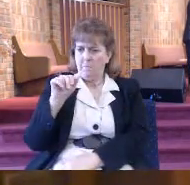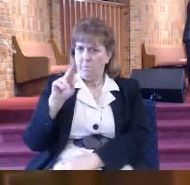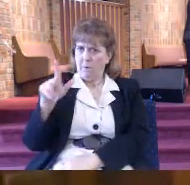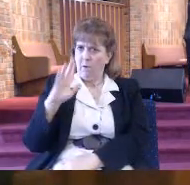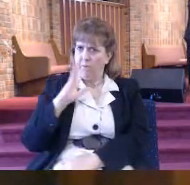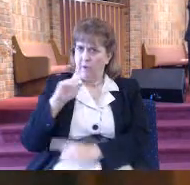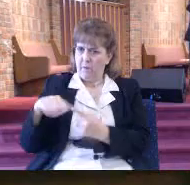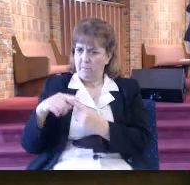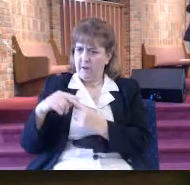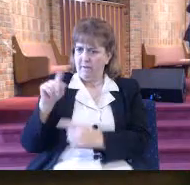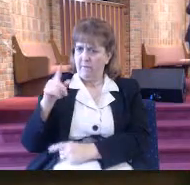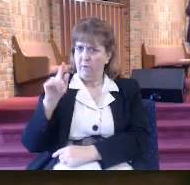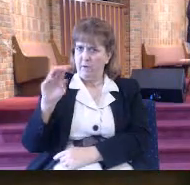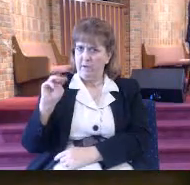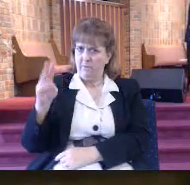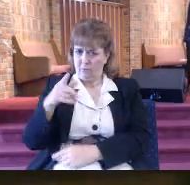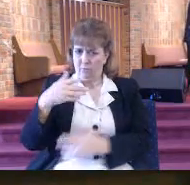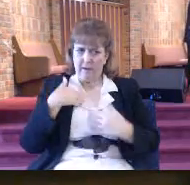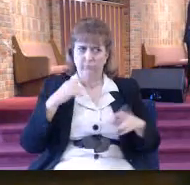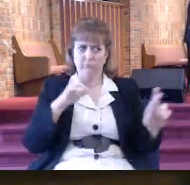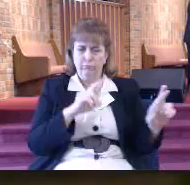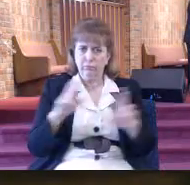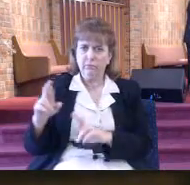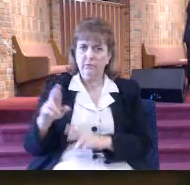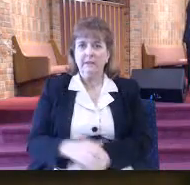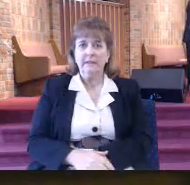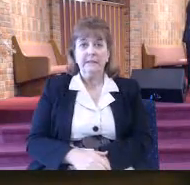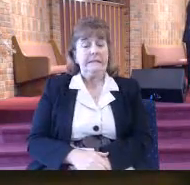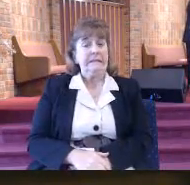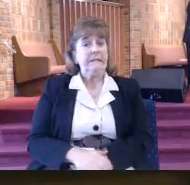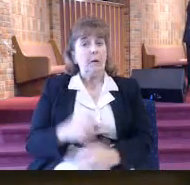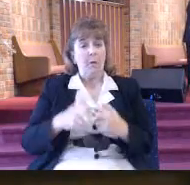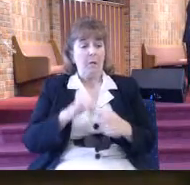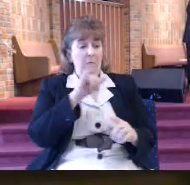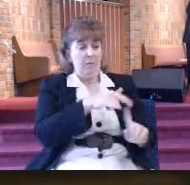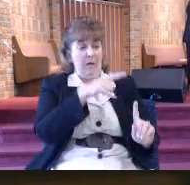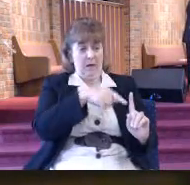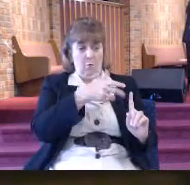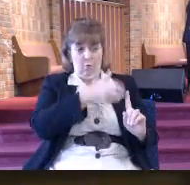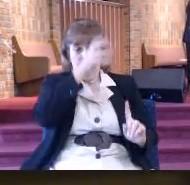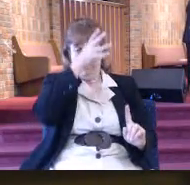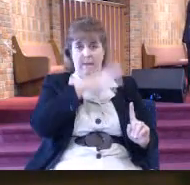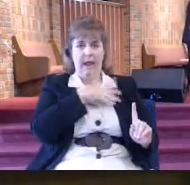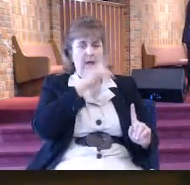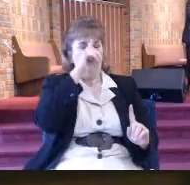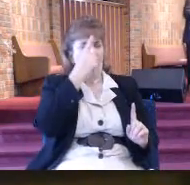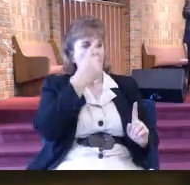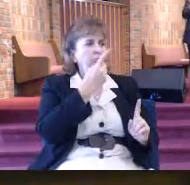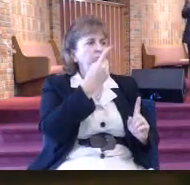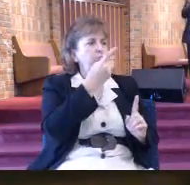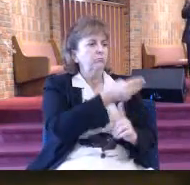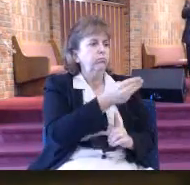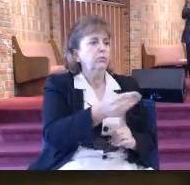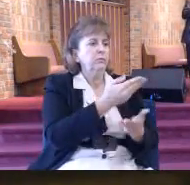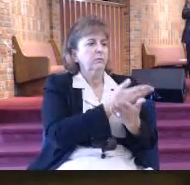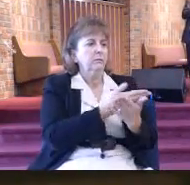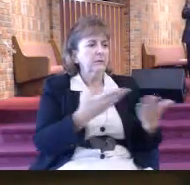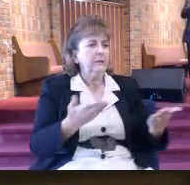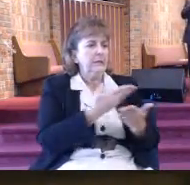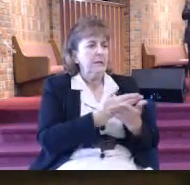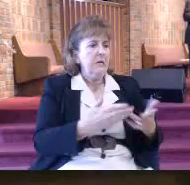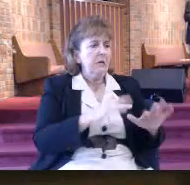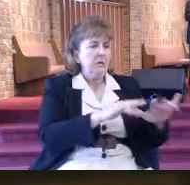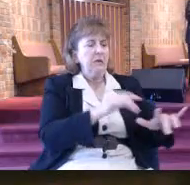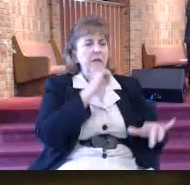6 have we made with God? The problem is that this man only thought about the material things and he didn't think about the spiritual things.